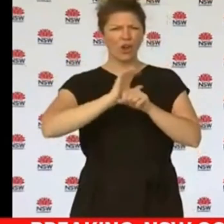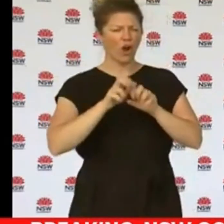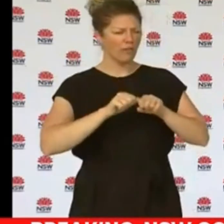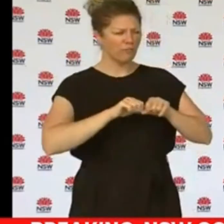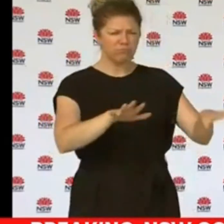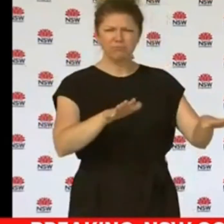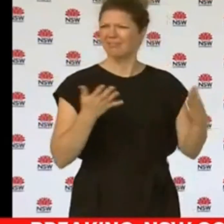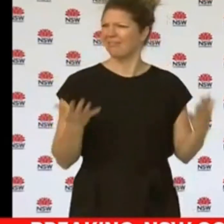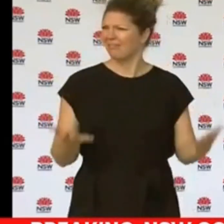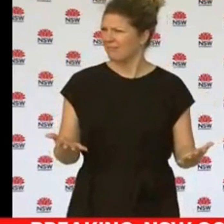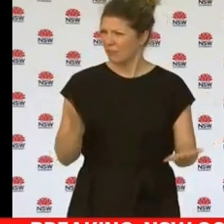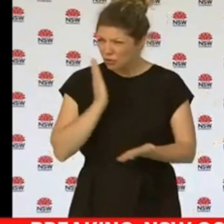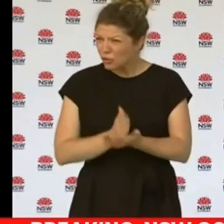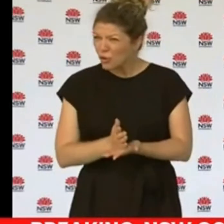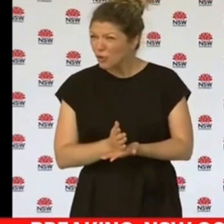transmission?